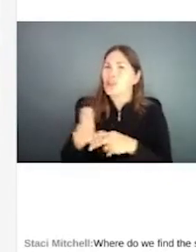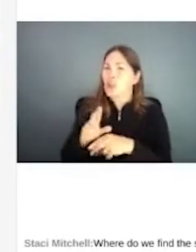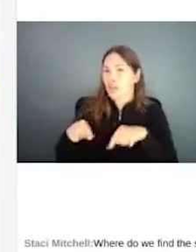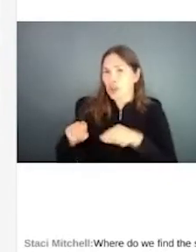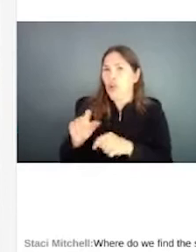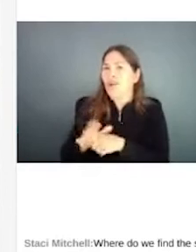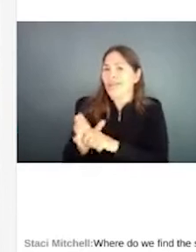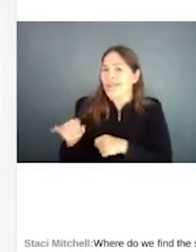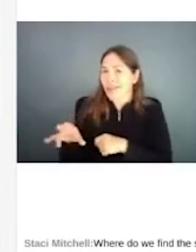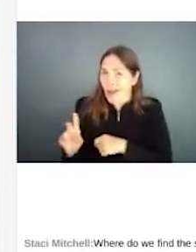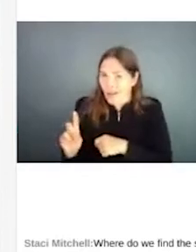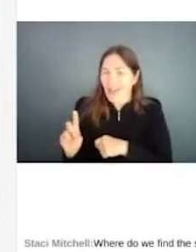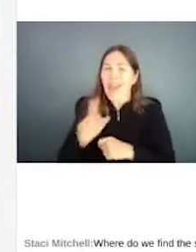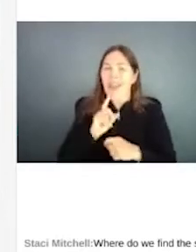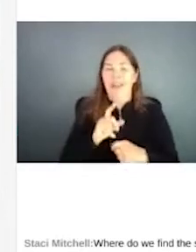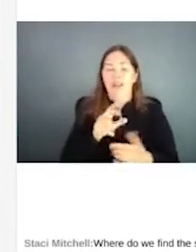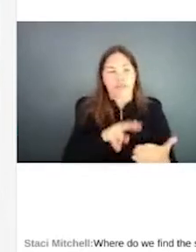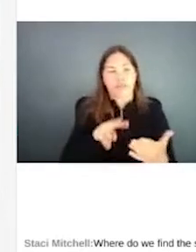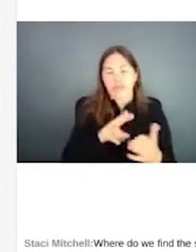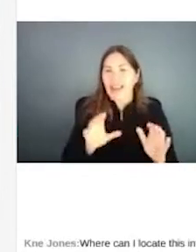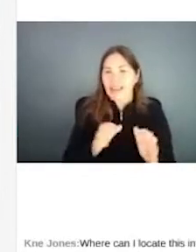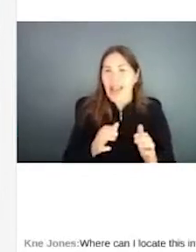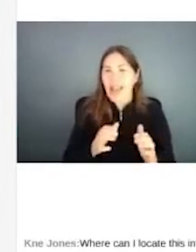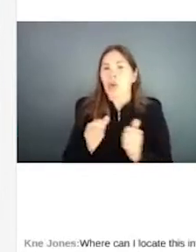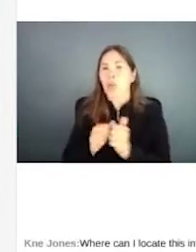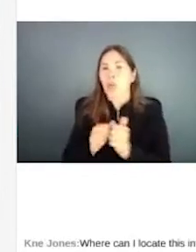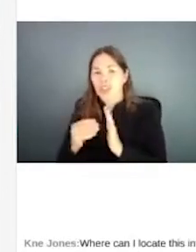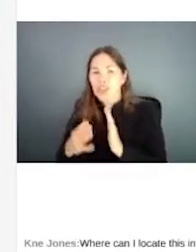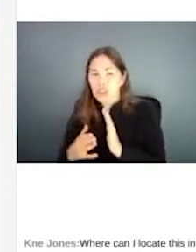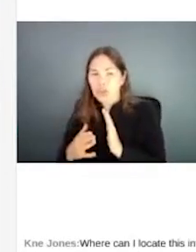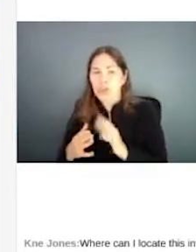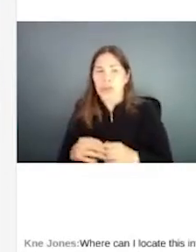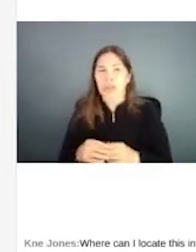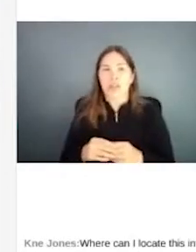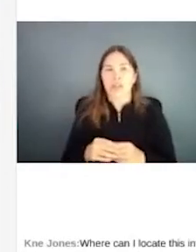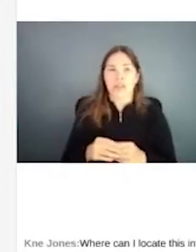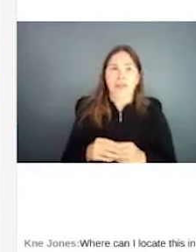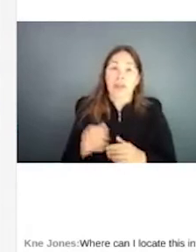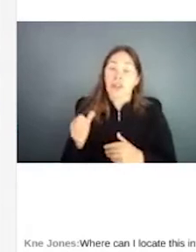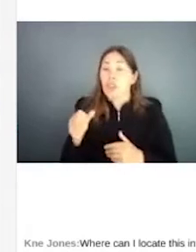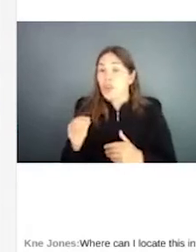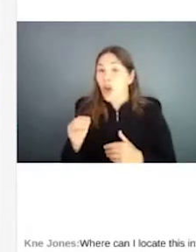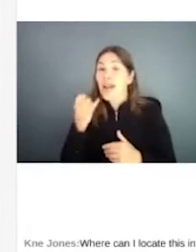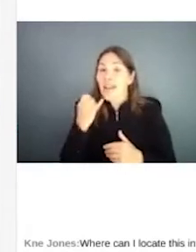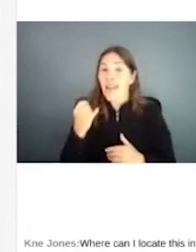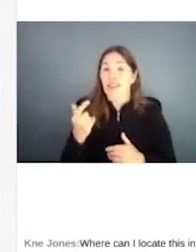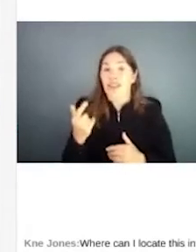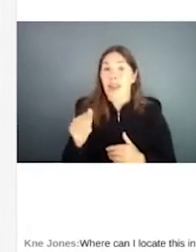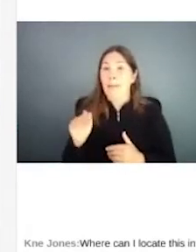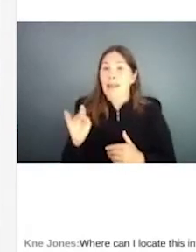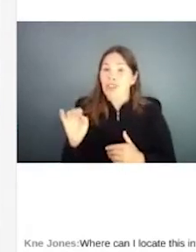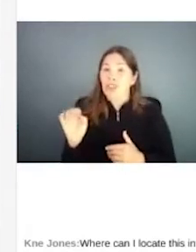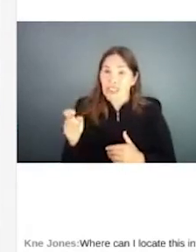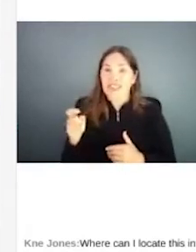I could go ahead and modify some things that my students need, they had Chromebooks. So if you go to the geometrics/Learn Key,